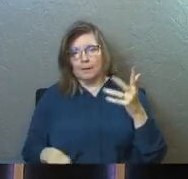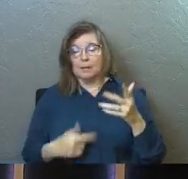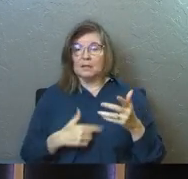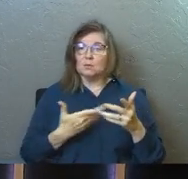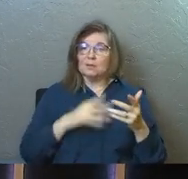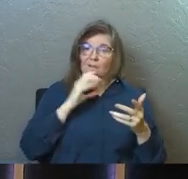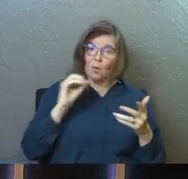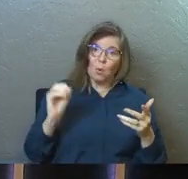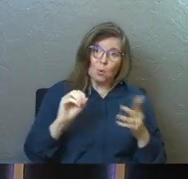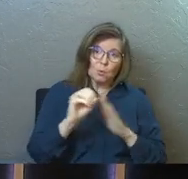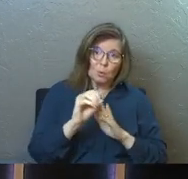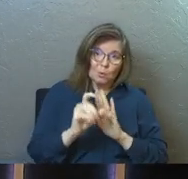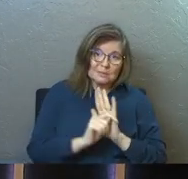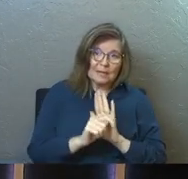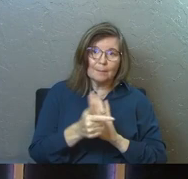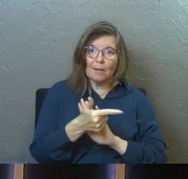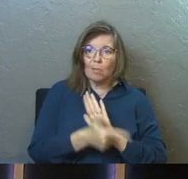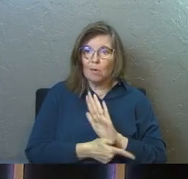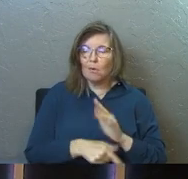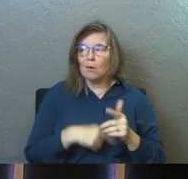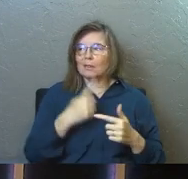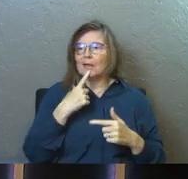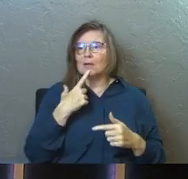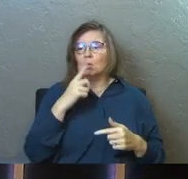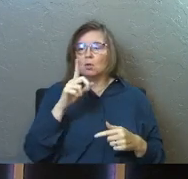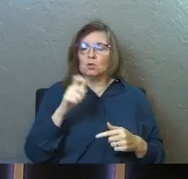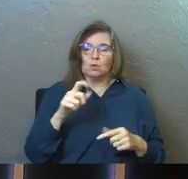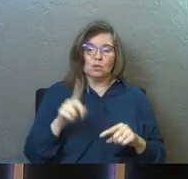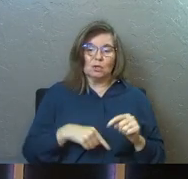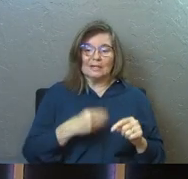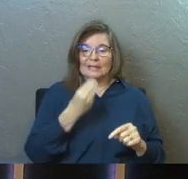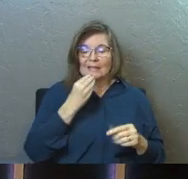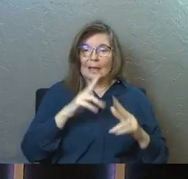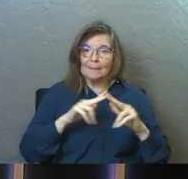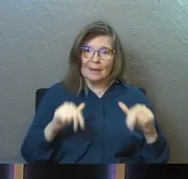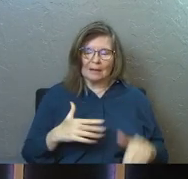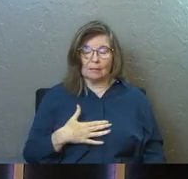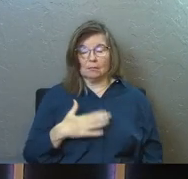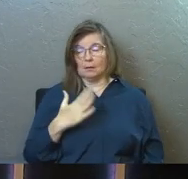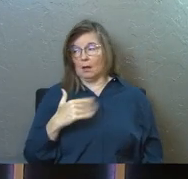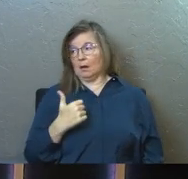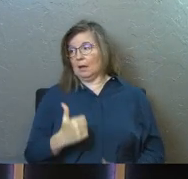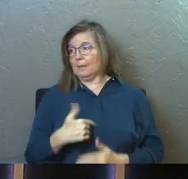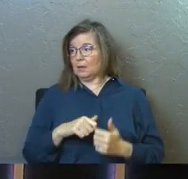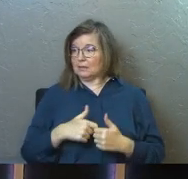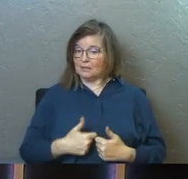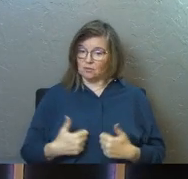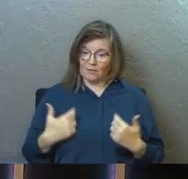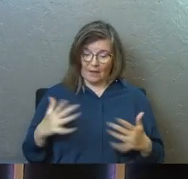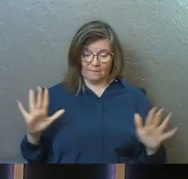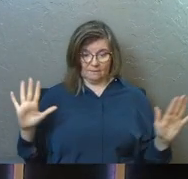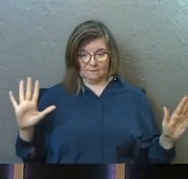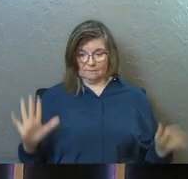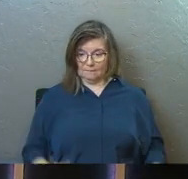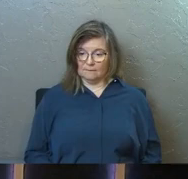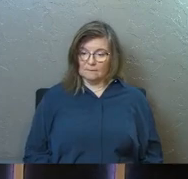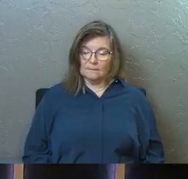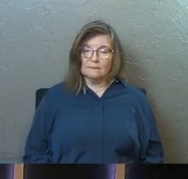stuff from the Old Testament law. The Old Testament law that told you you couldn't eat bacon. God help us, how did they survive?